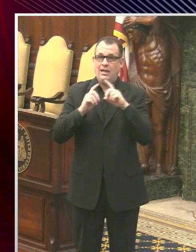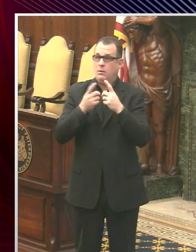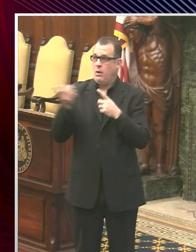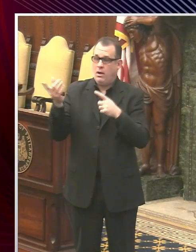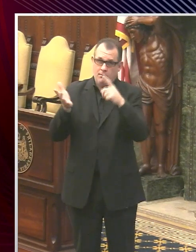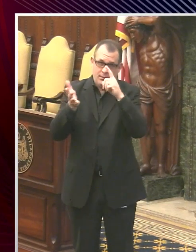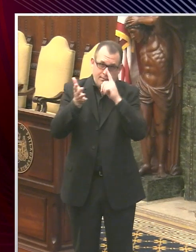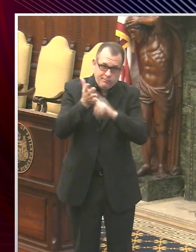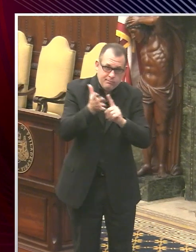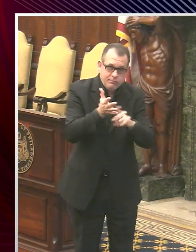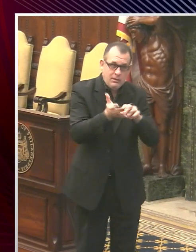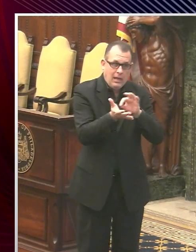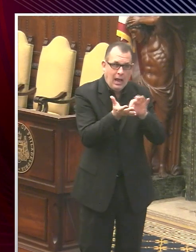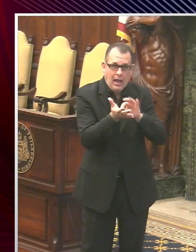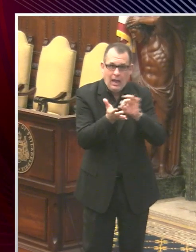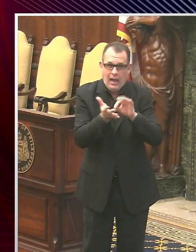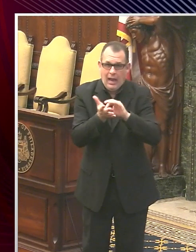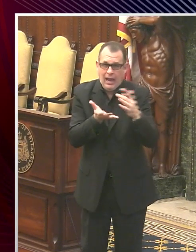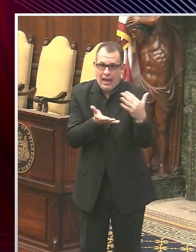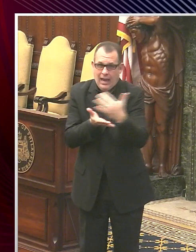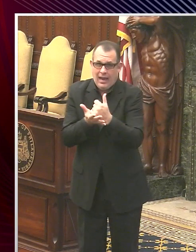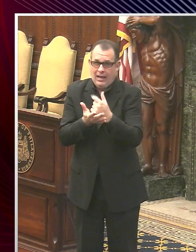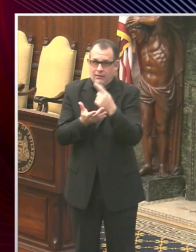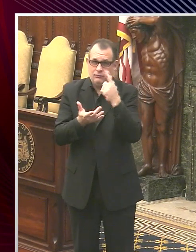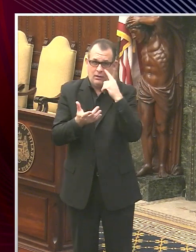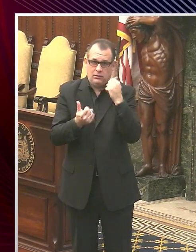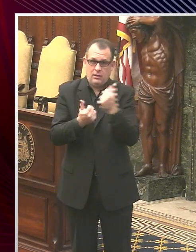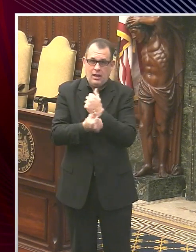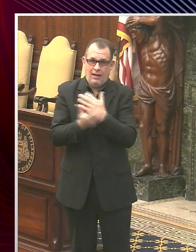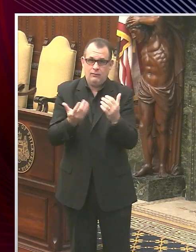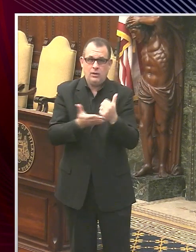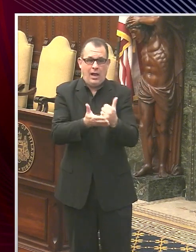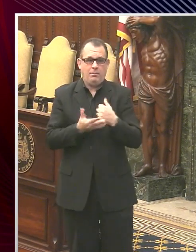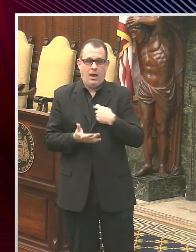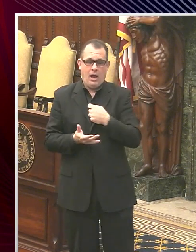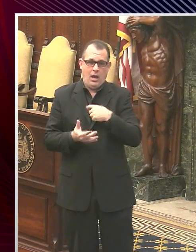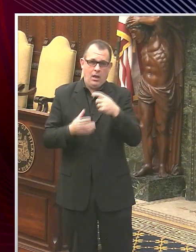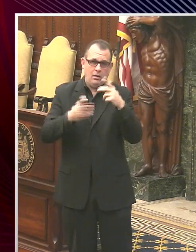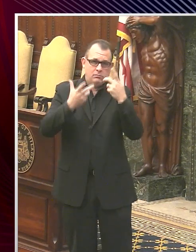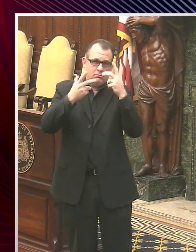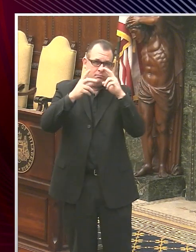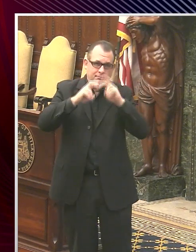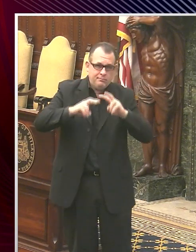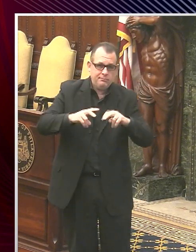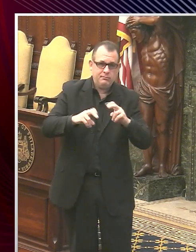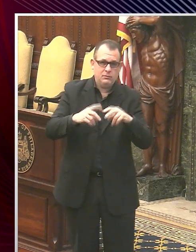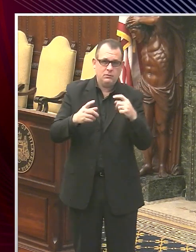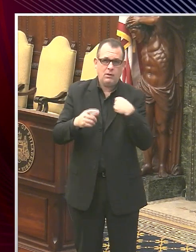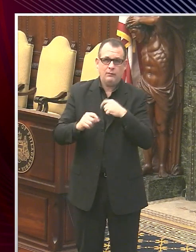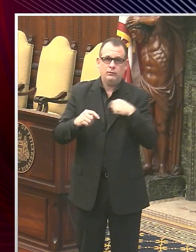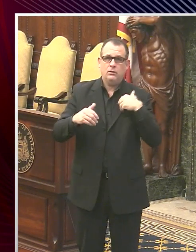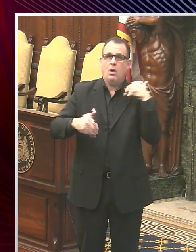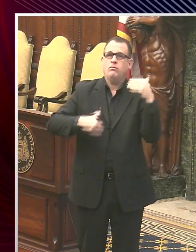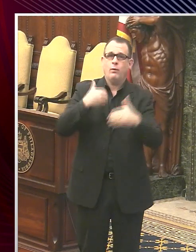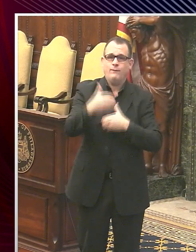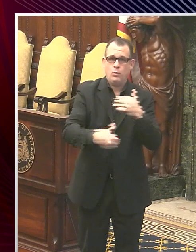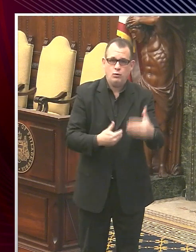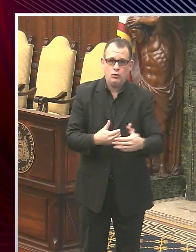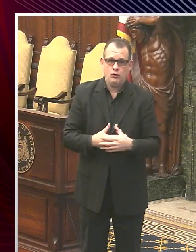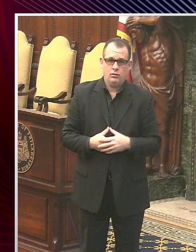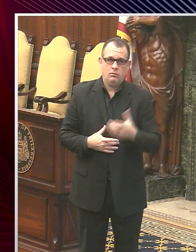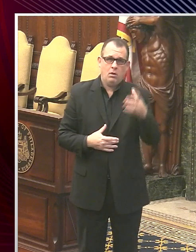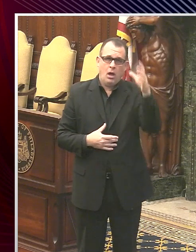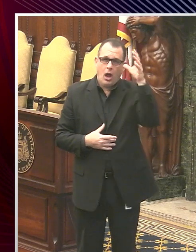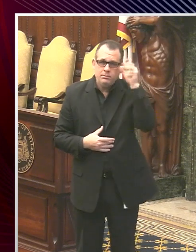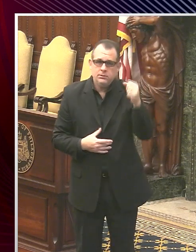the holidays, and that data will guide us as we evaluate all the restrictions going forward. Diligence, common sense, and adherence to the basic